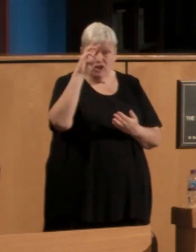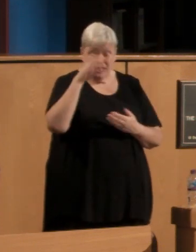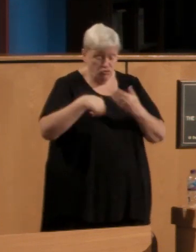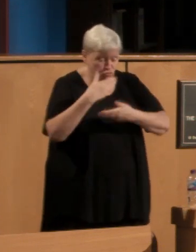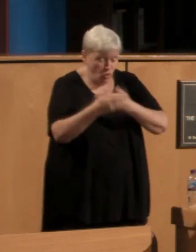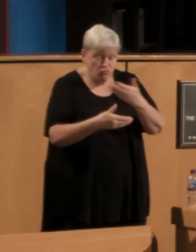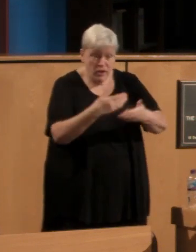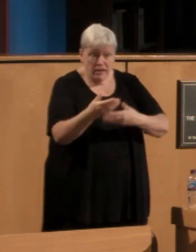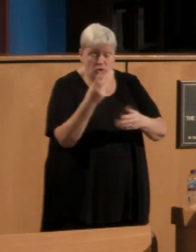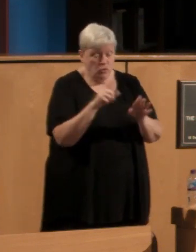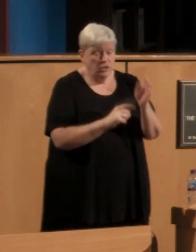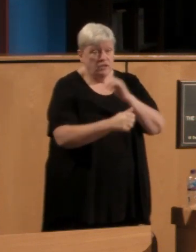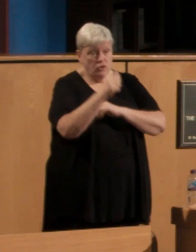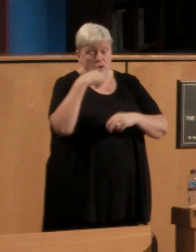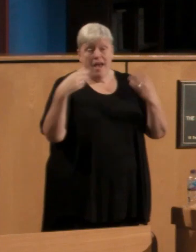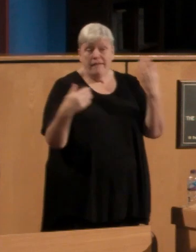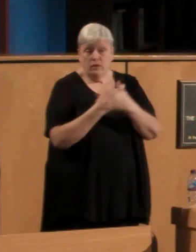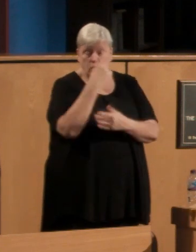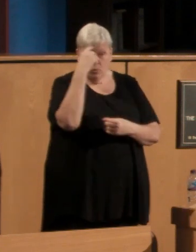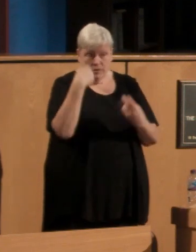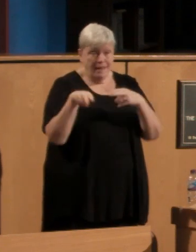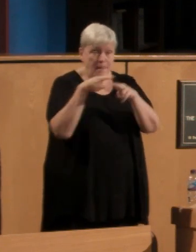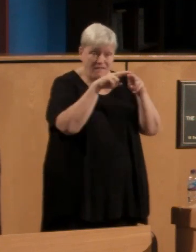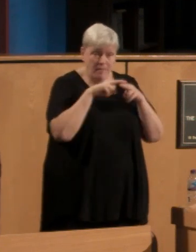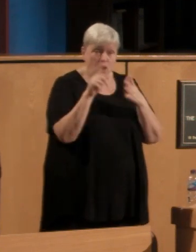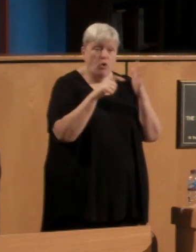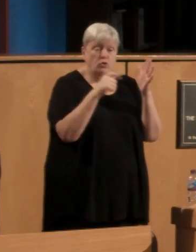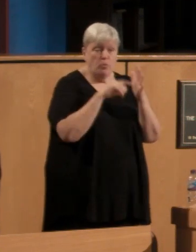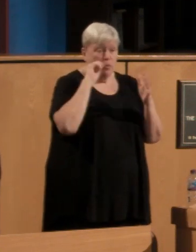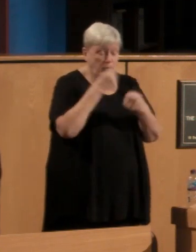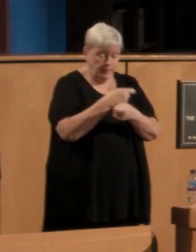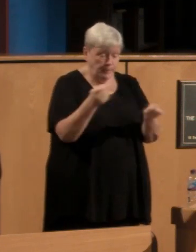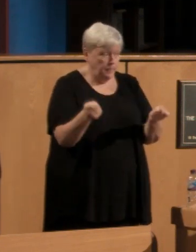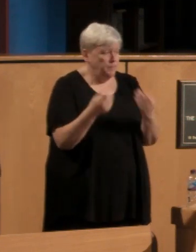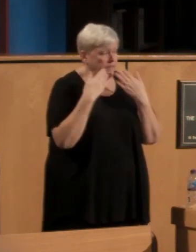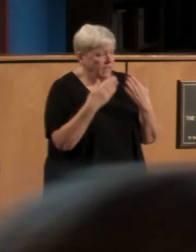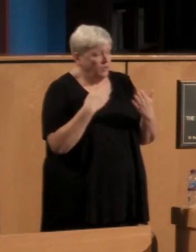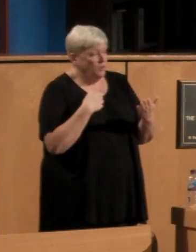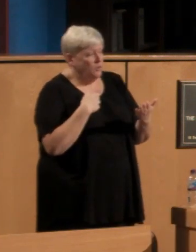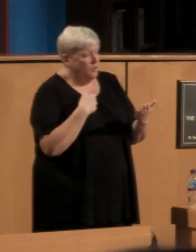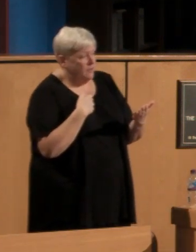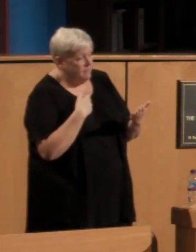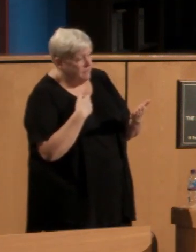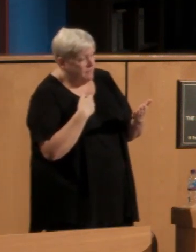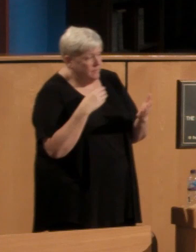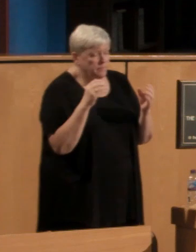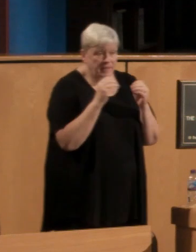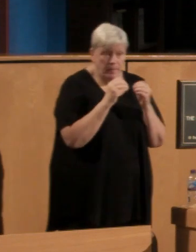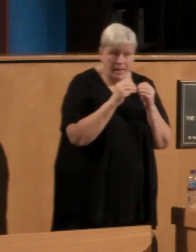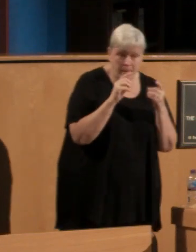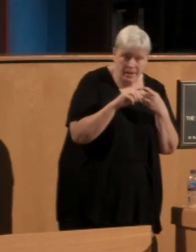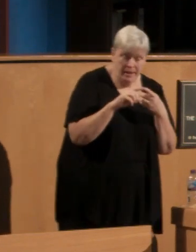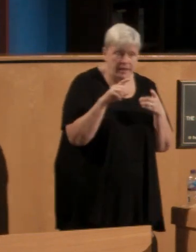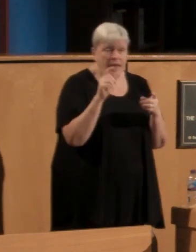one coming out in October called Family Business. Thank you very much. Bibi, you next. Hi, I'm Bibi June. I'm